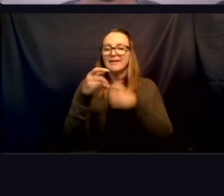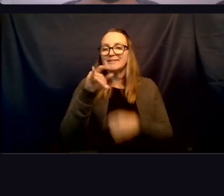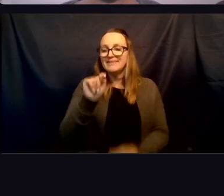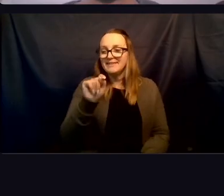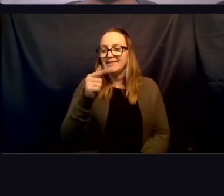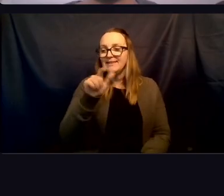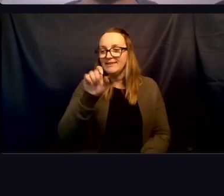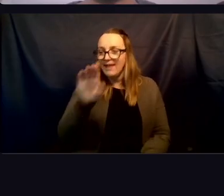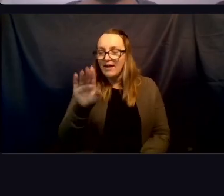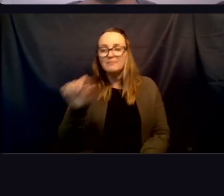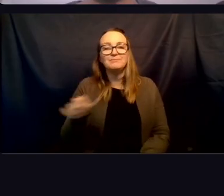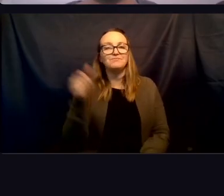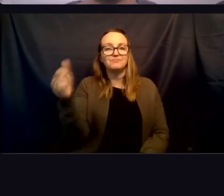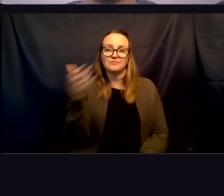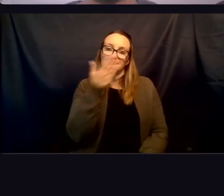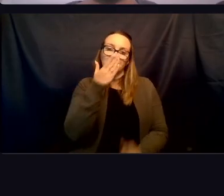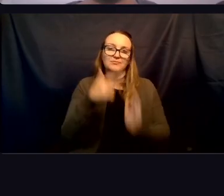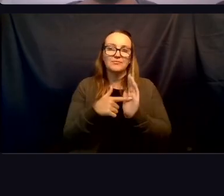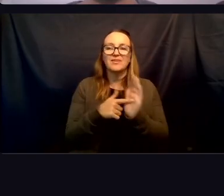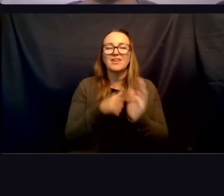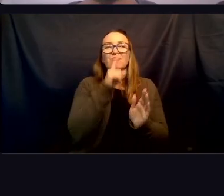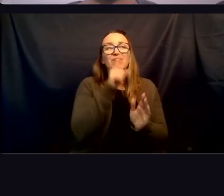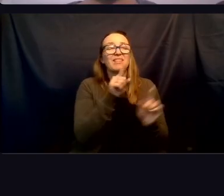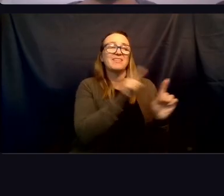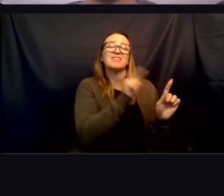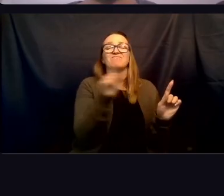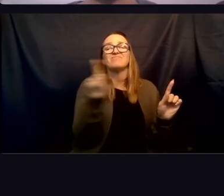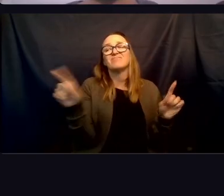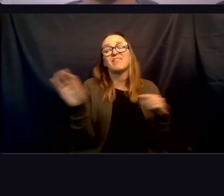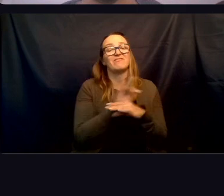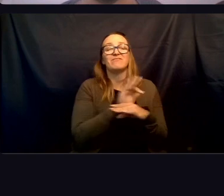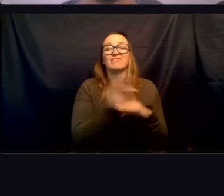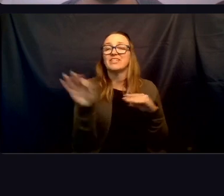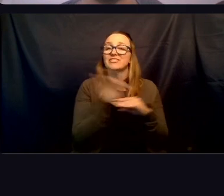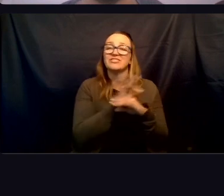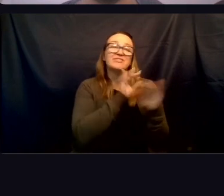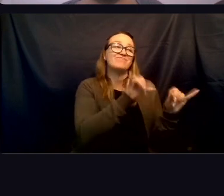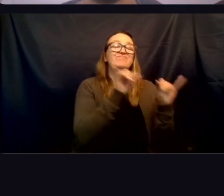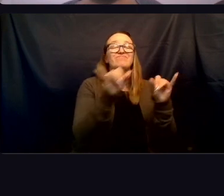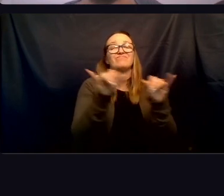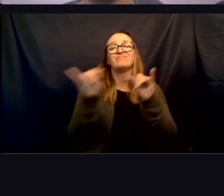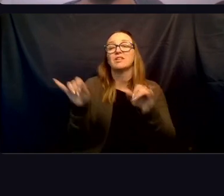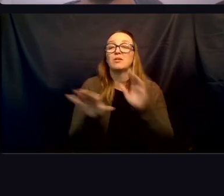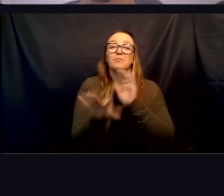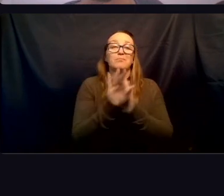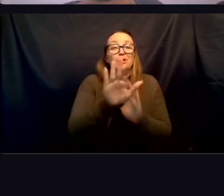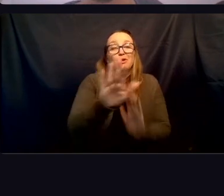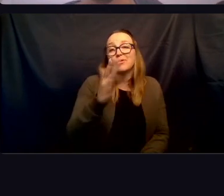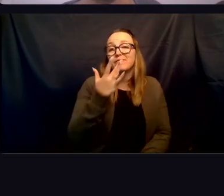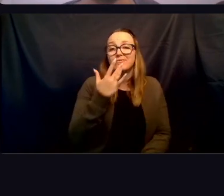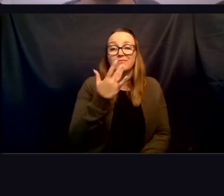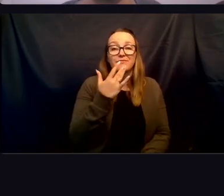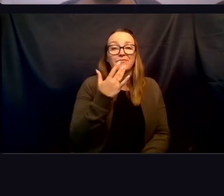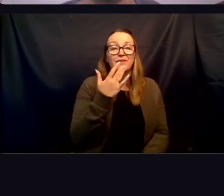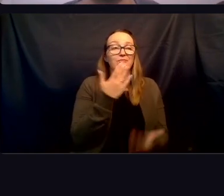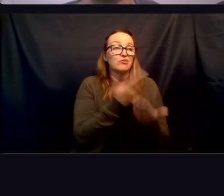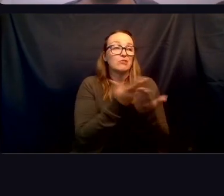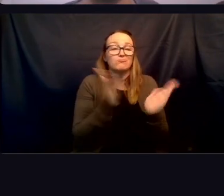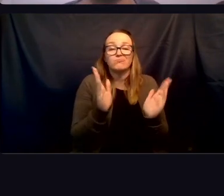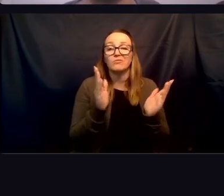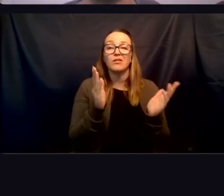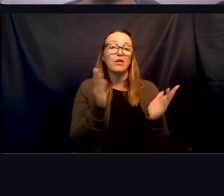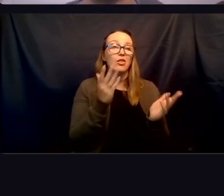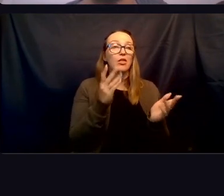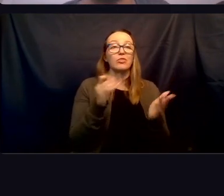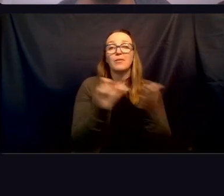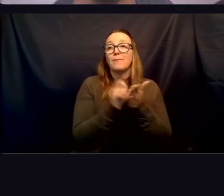these things all function very much routine the same way. So it's pick your favorite flavor. Pick the web page color you like. If you